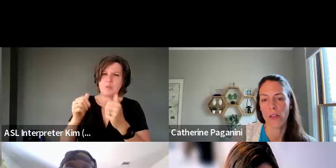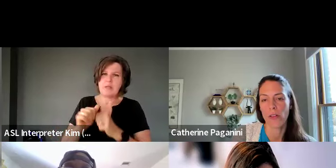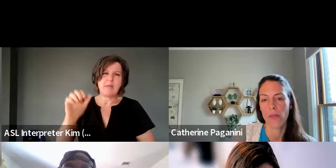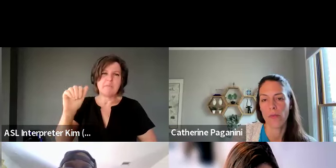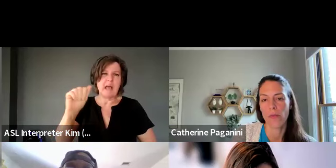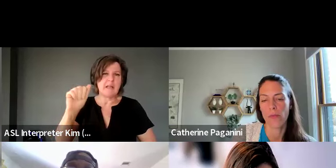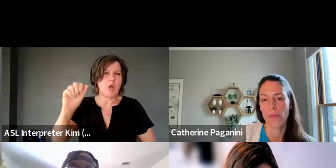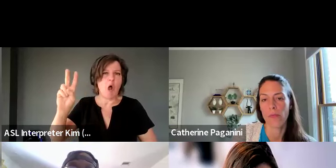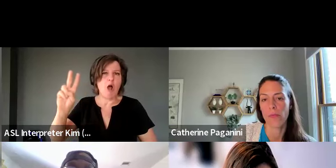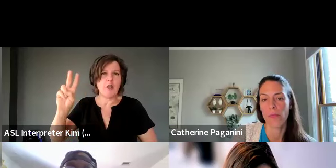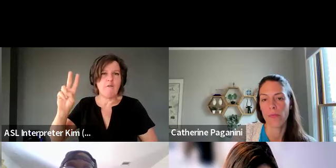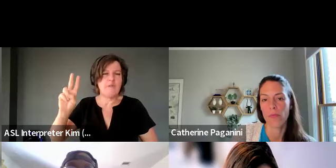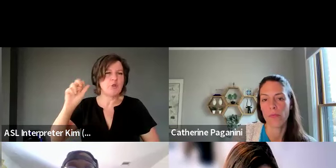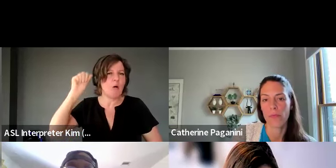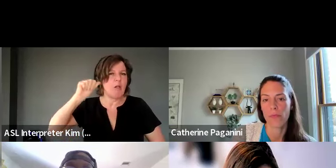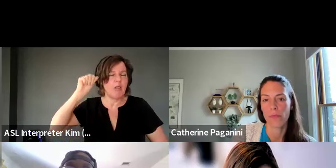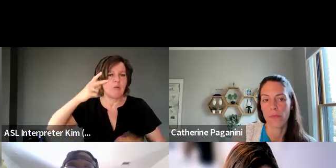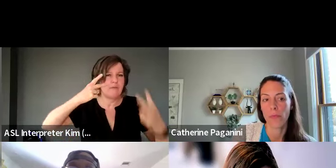resource.